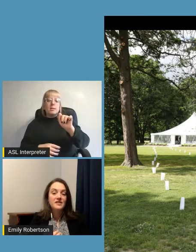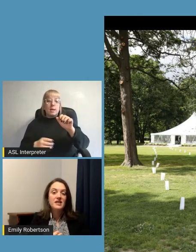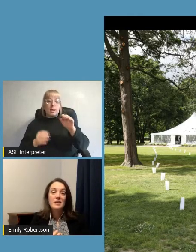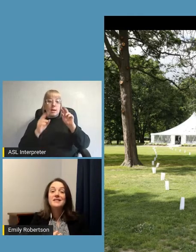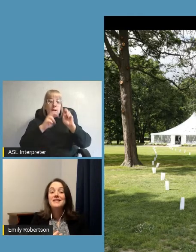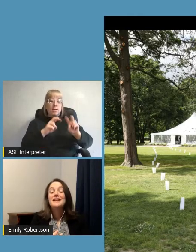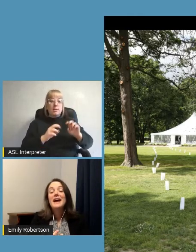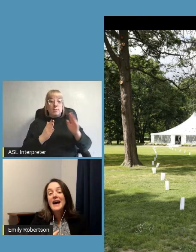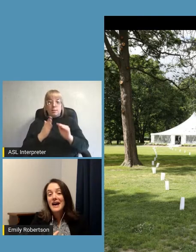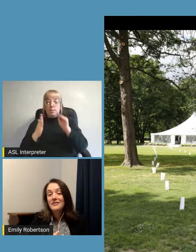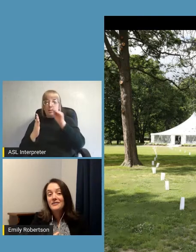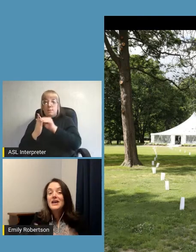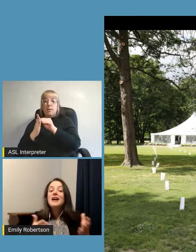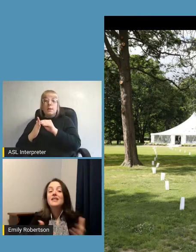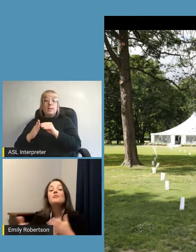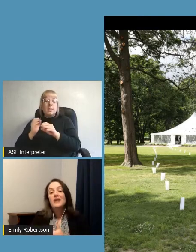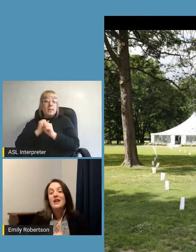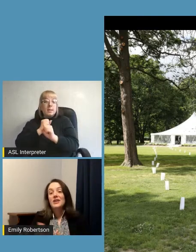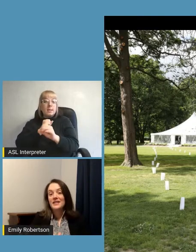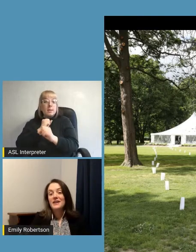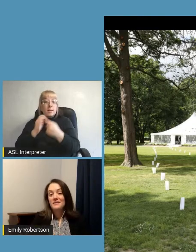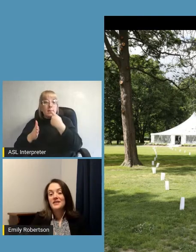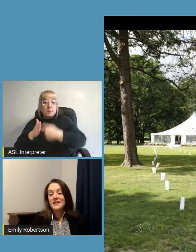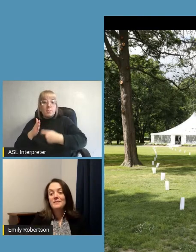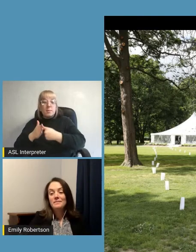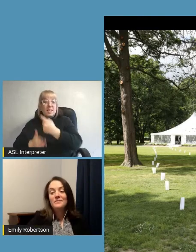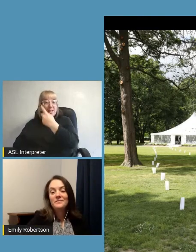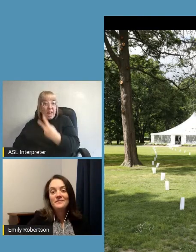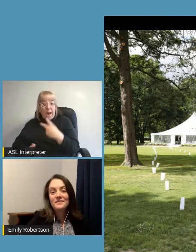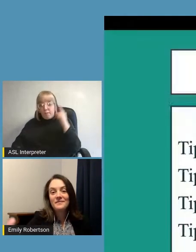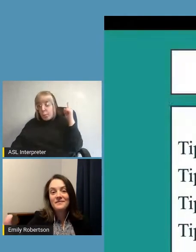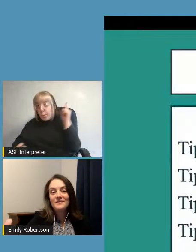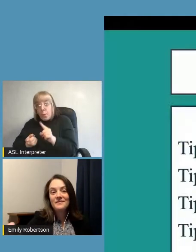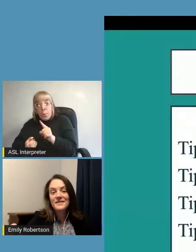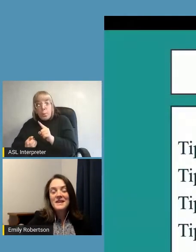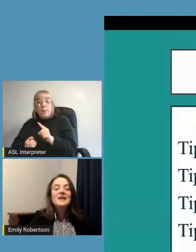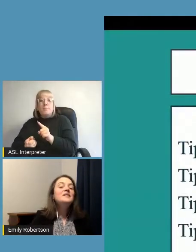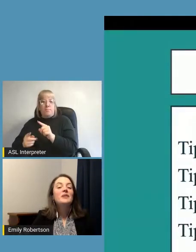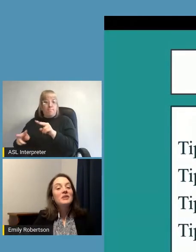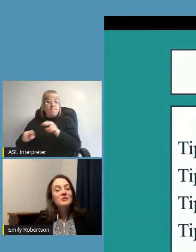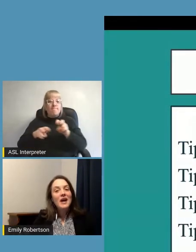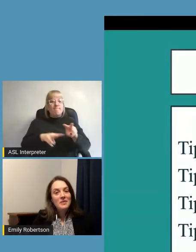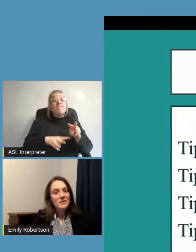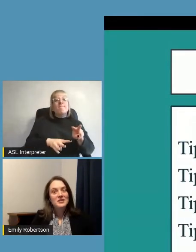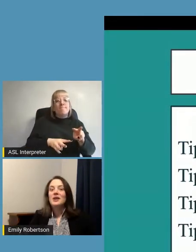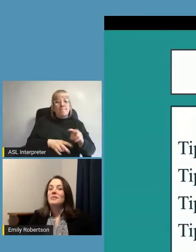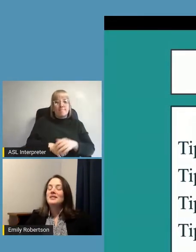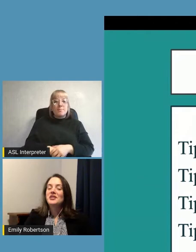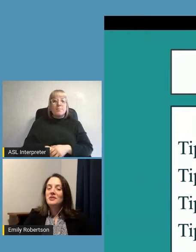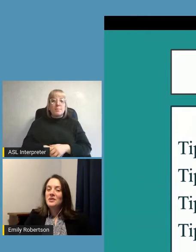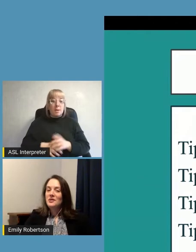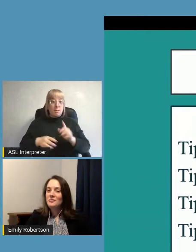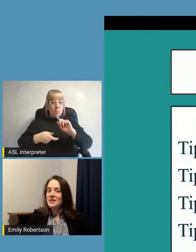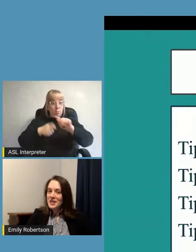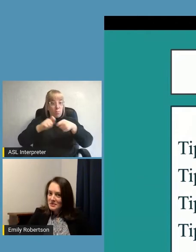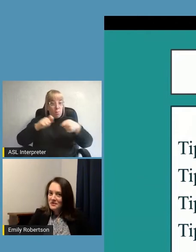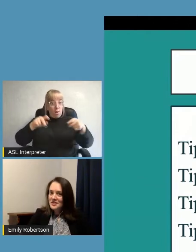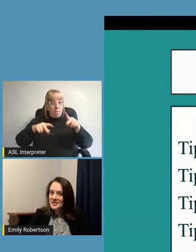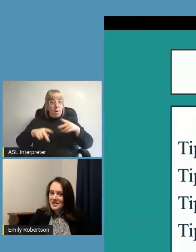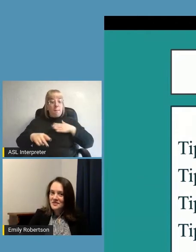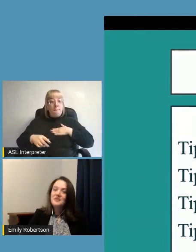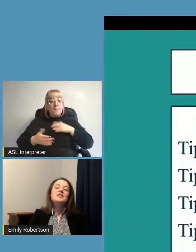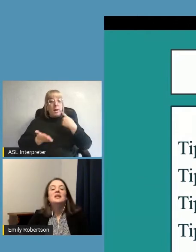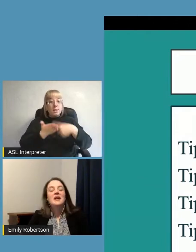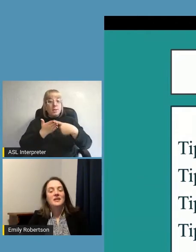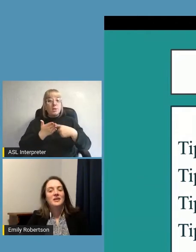the advertising expenses in half and then reallocate that funding. So I'm going to wrap up my talk by sharing with you my tips